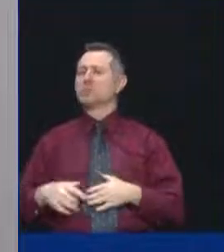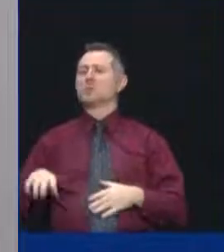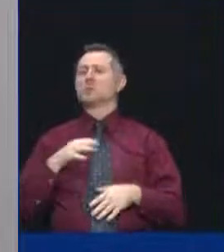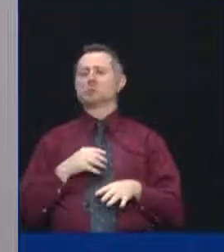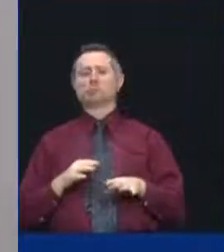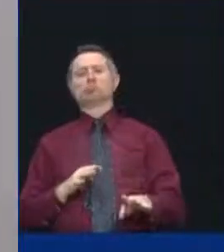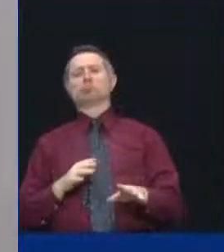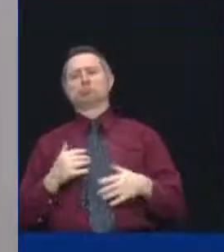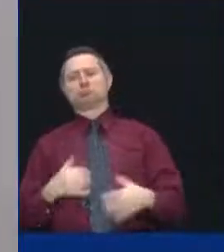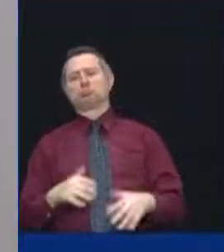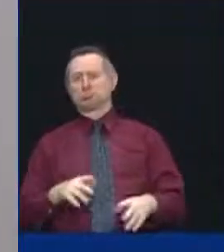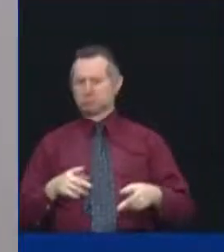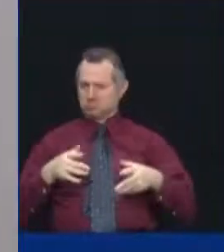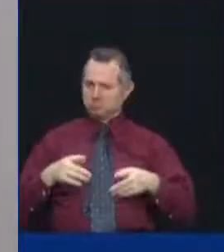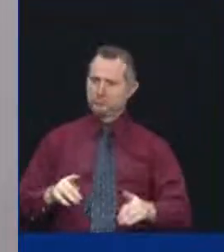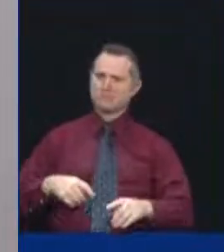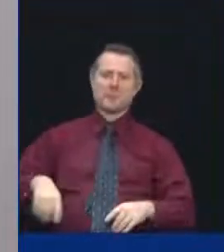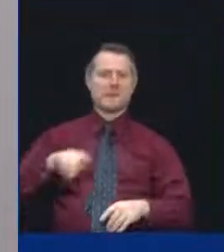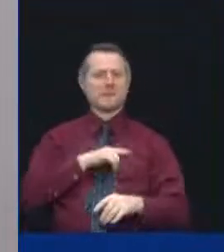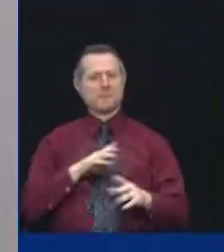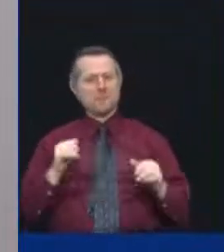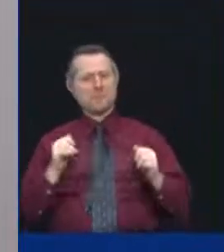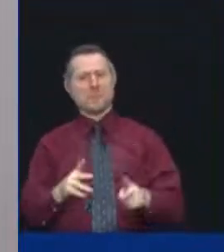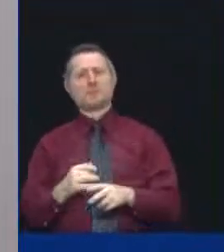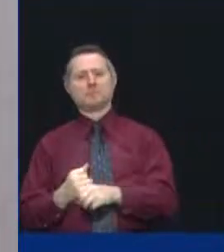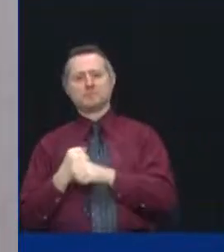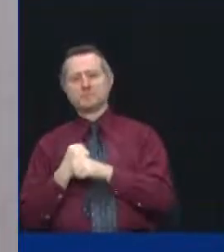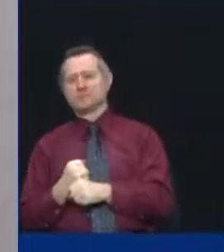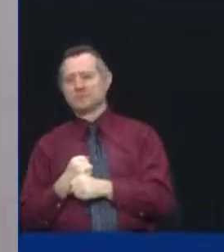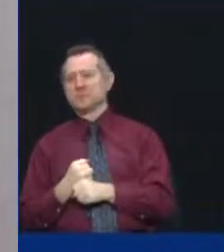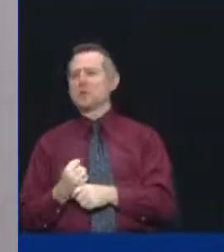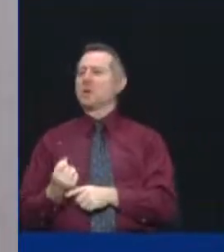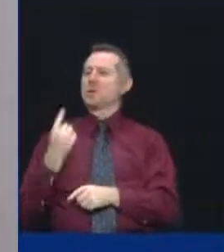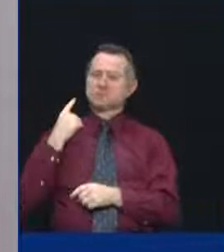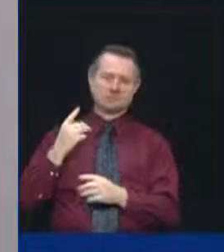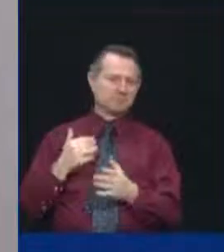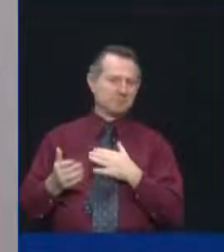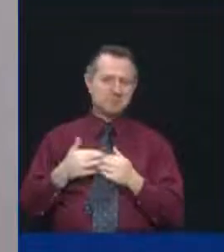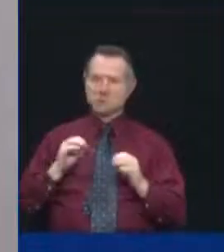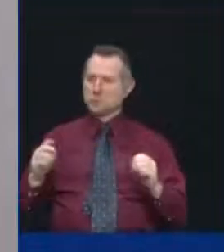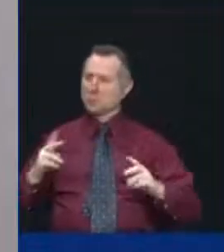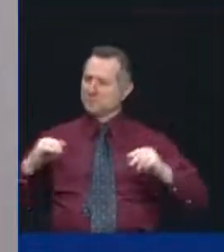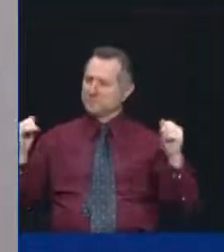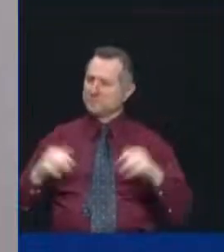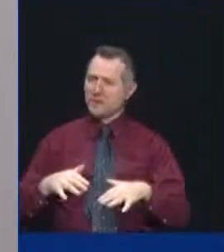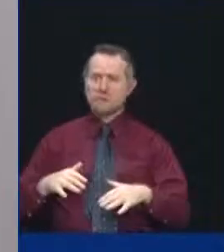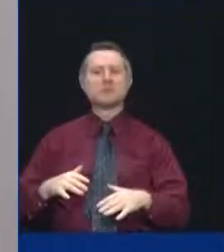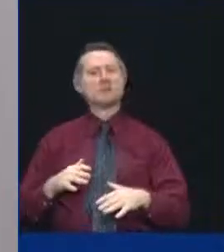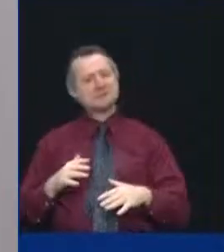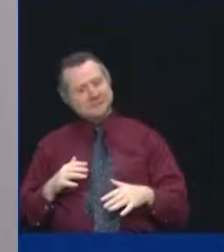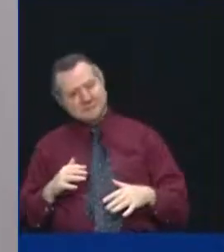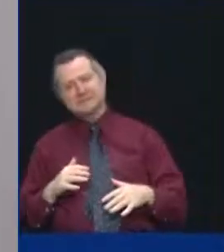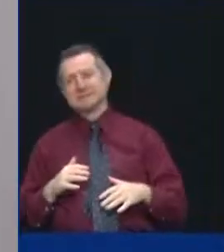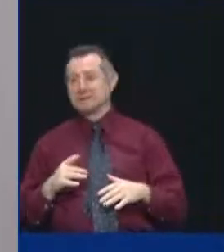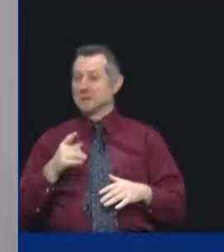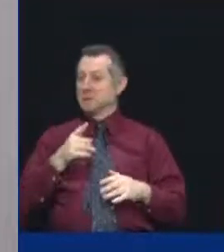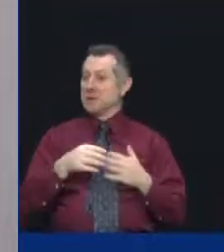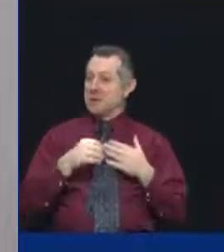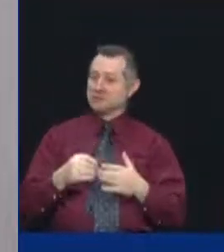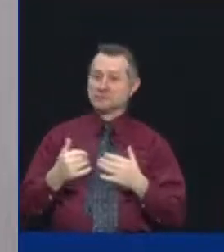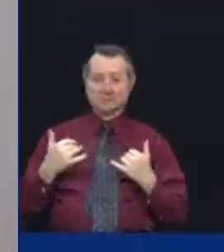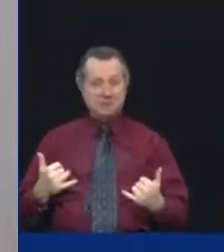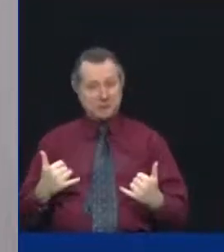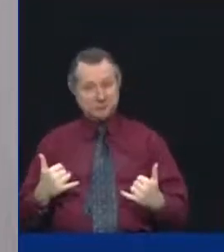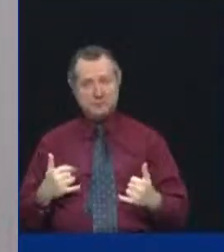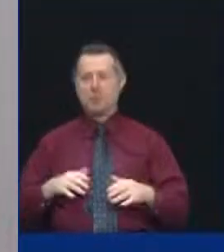play, even though we're no fans. And you've been a leader in opening up the facility, all the stadiums